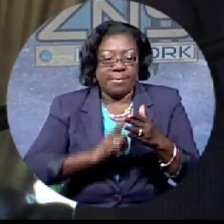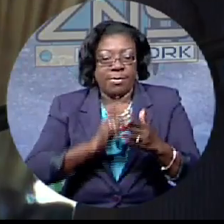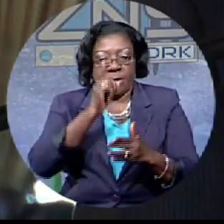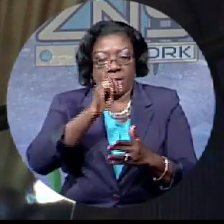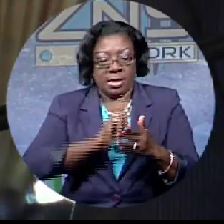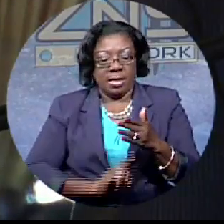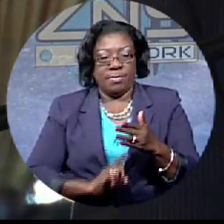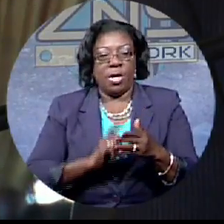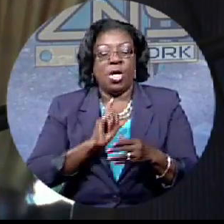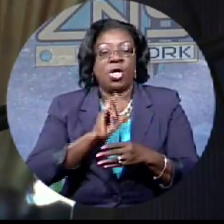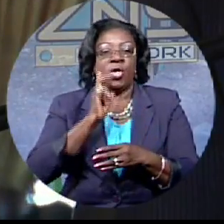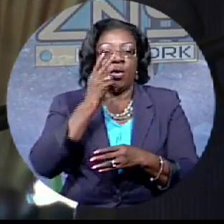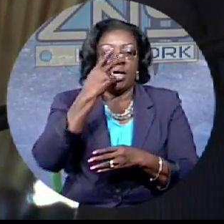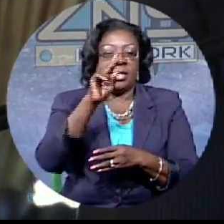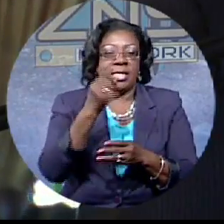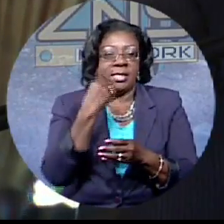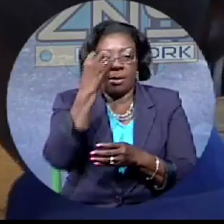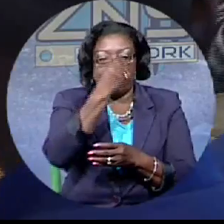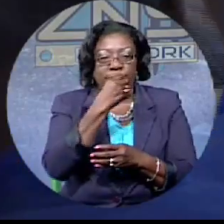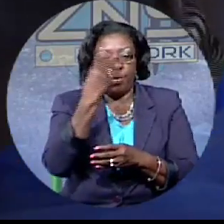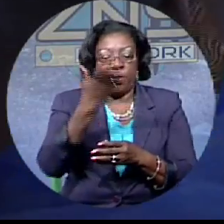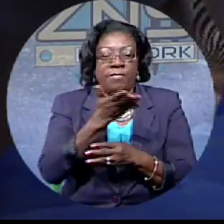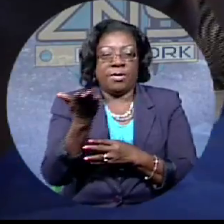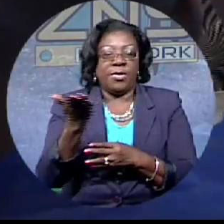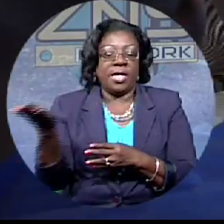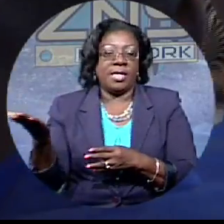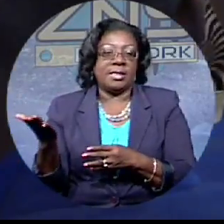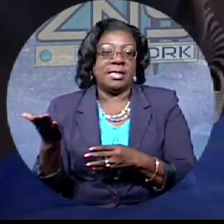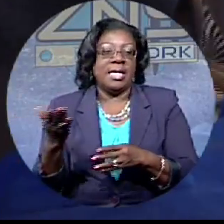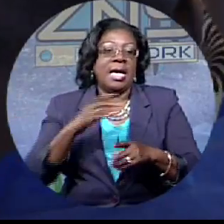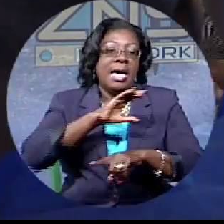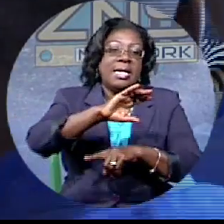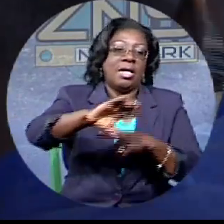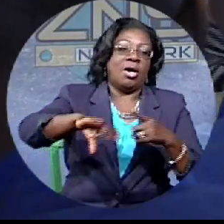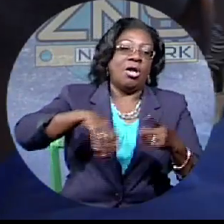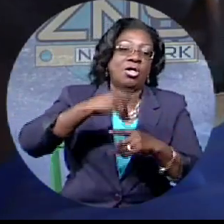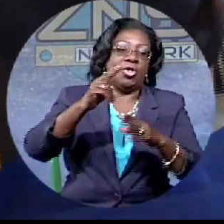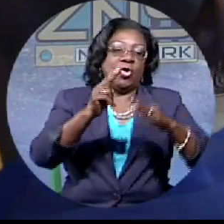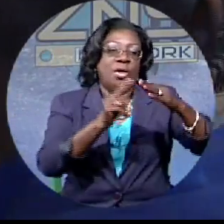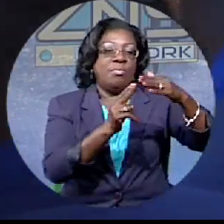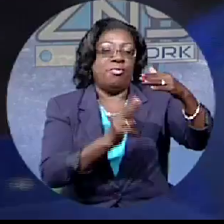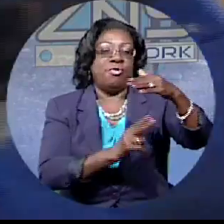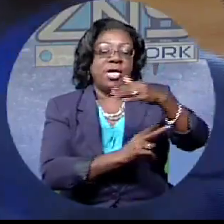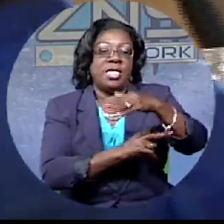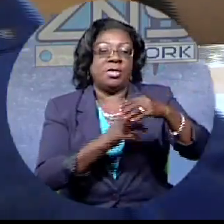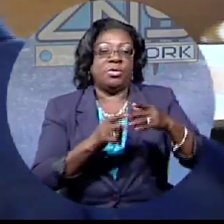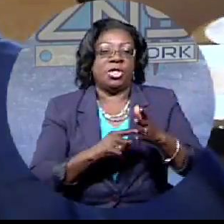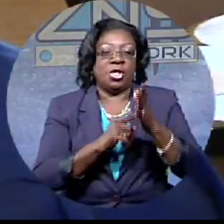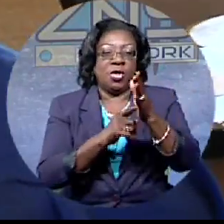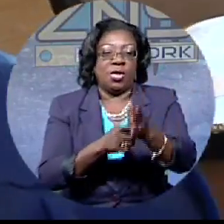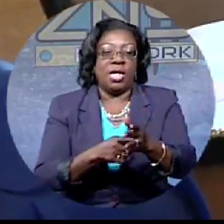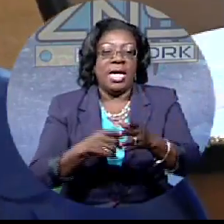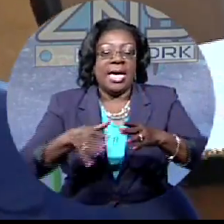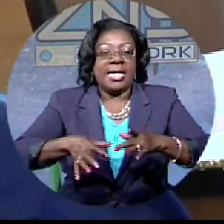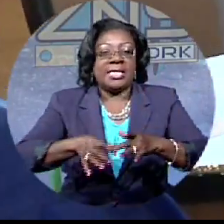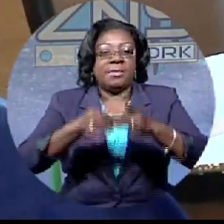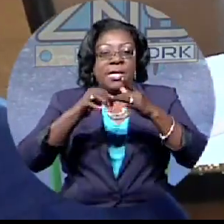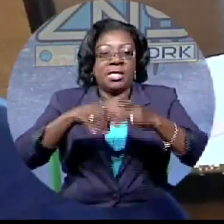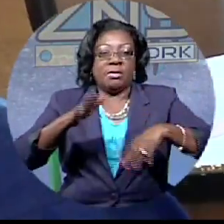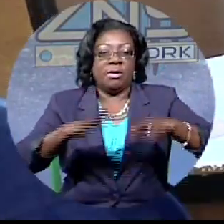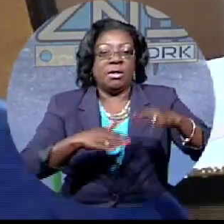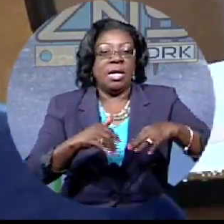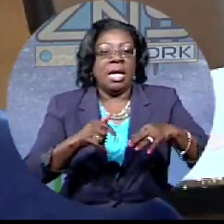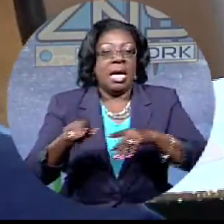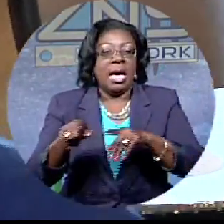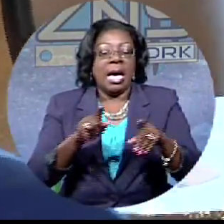deeper, you're going to see some beautiful things. And that cultural bridge was particularly evident in a special performance by cultural